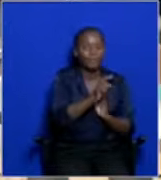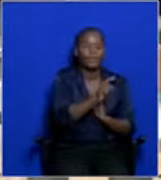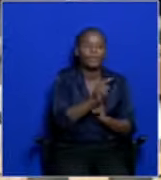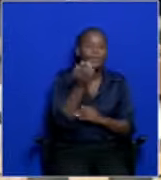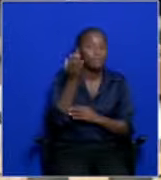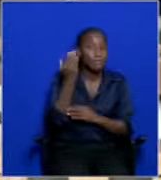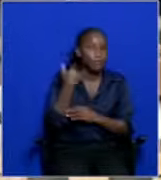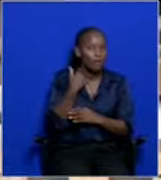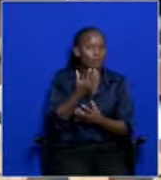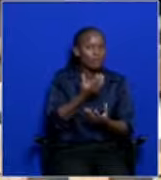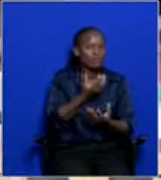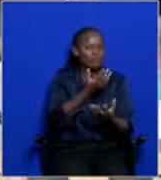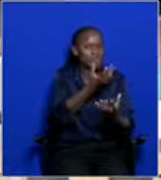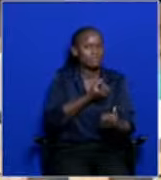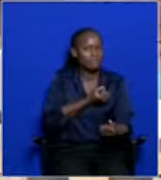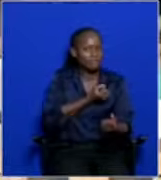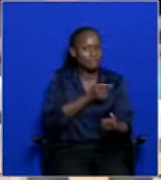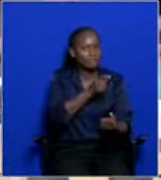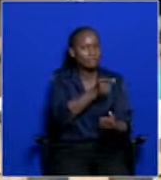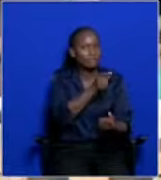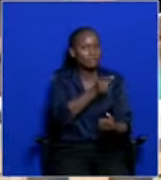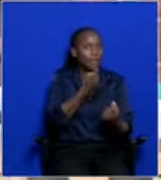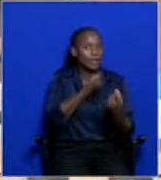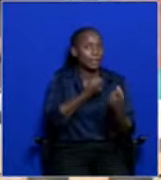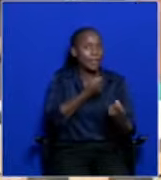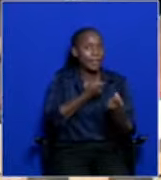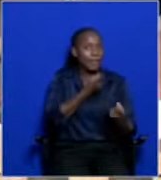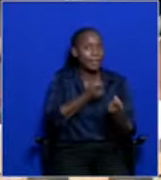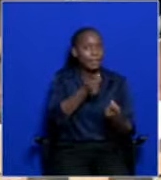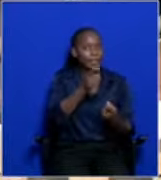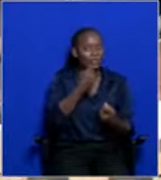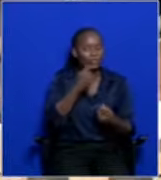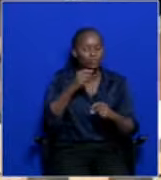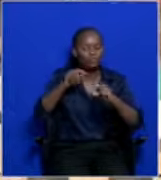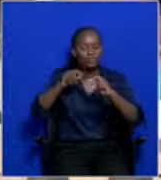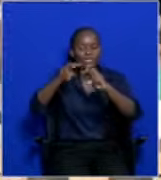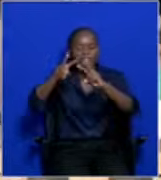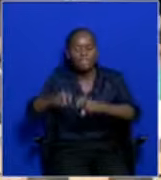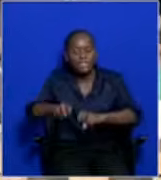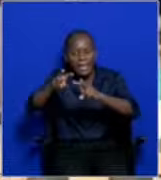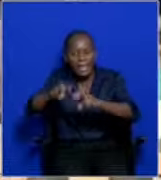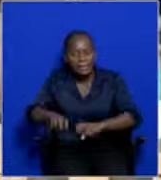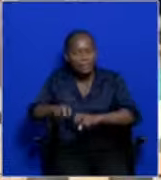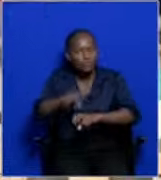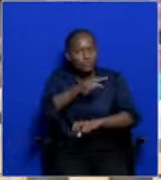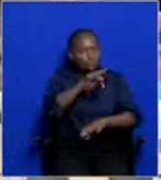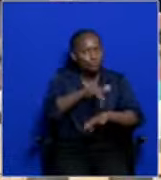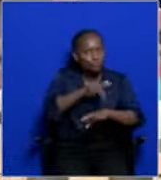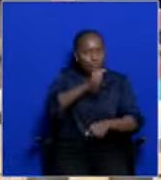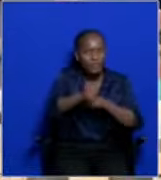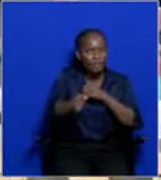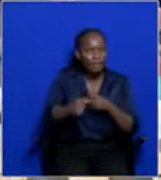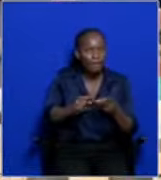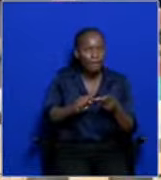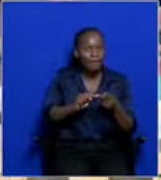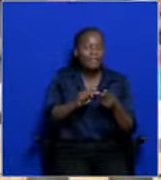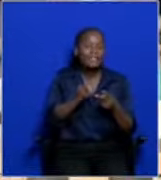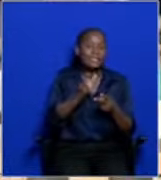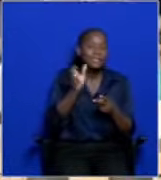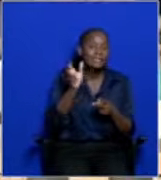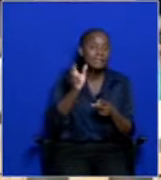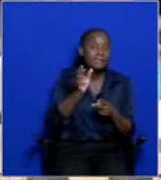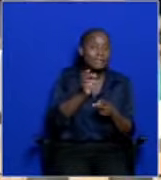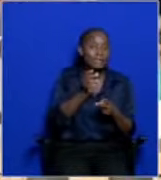investigating these matters, including the Mbenze matter that we heard about. Now we have an explanation